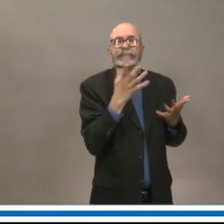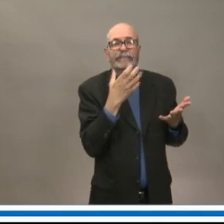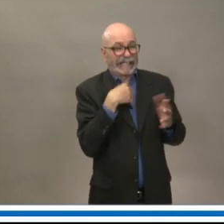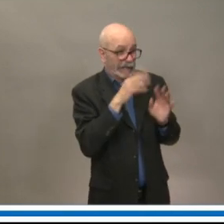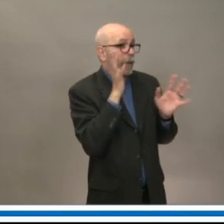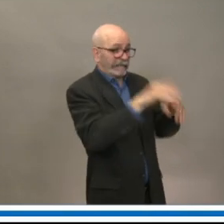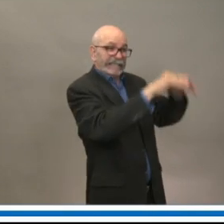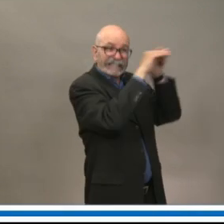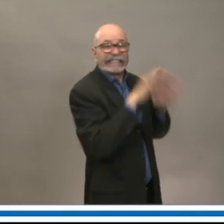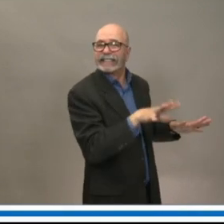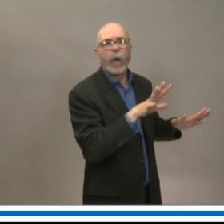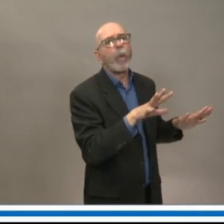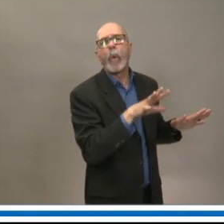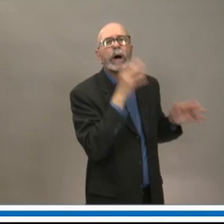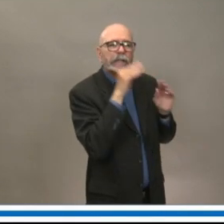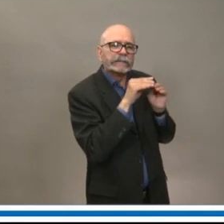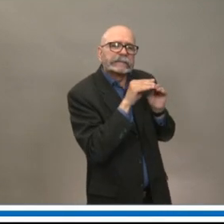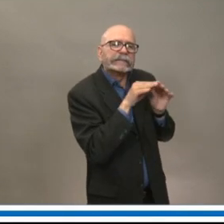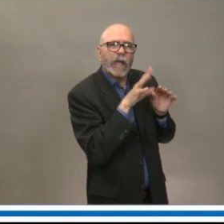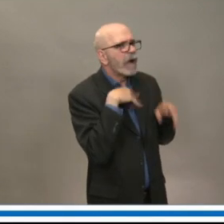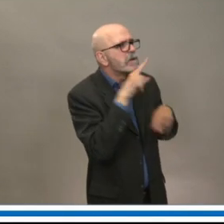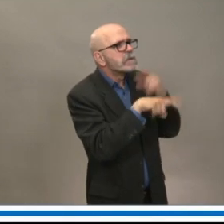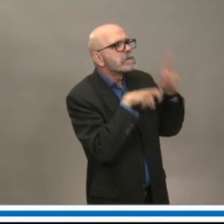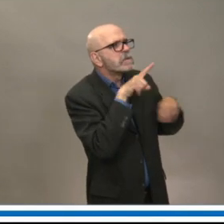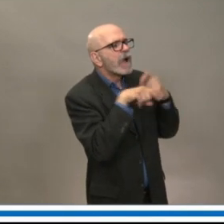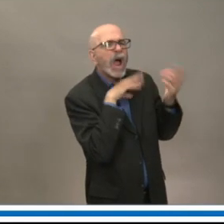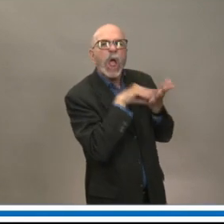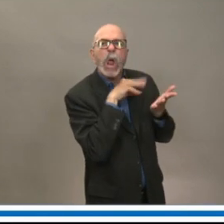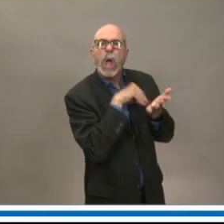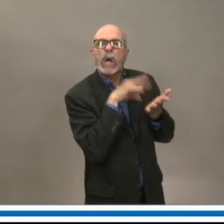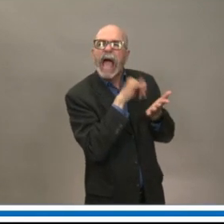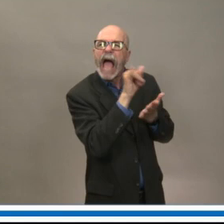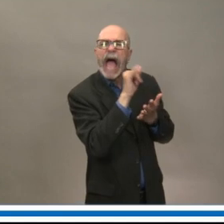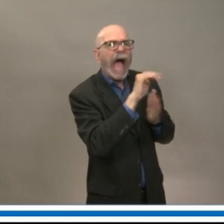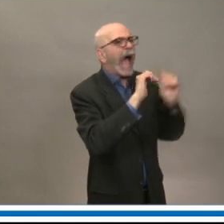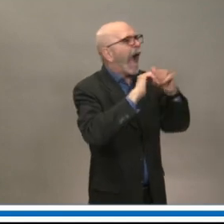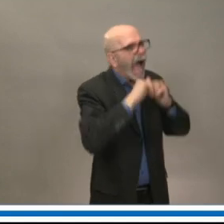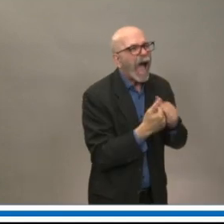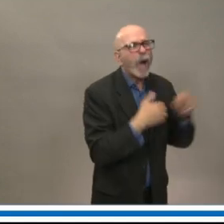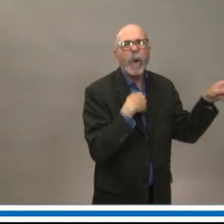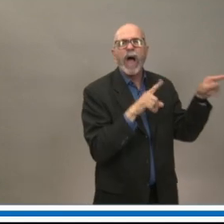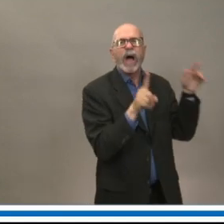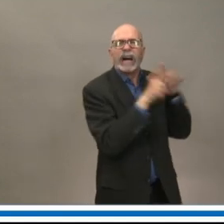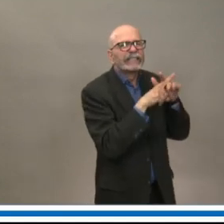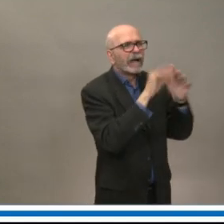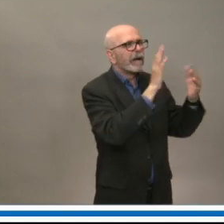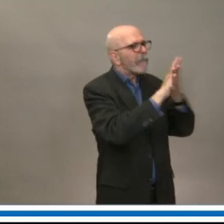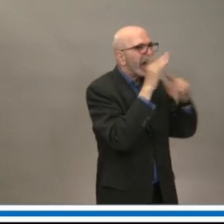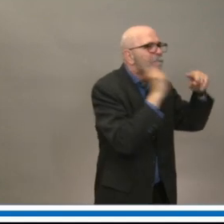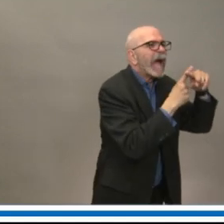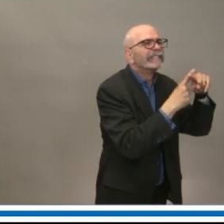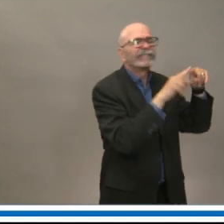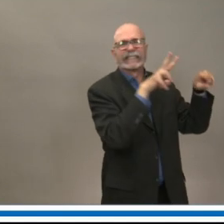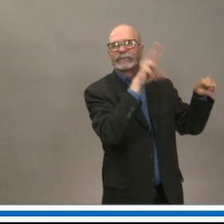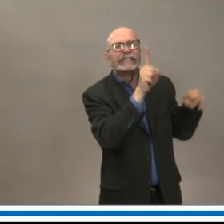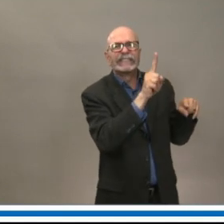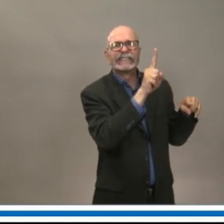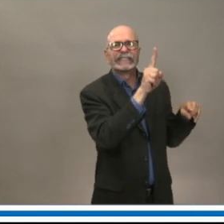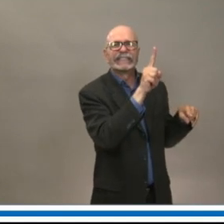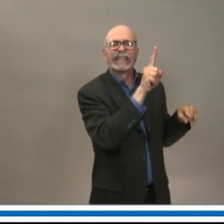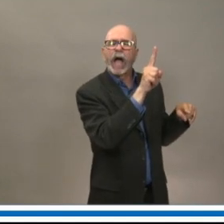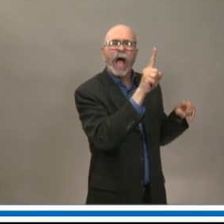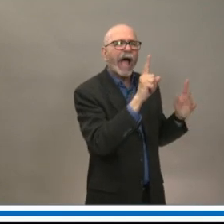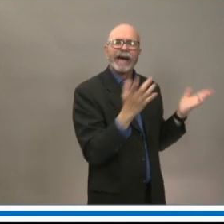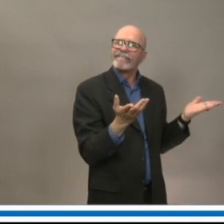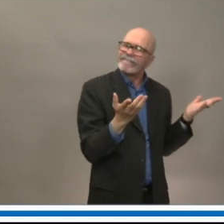31 residents who are have tested positive, that's part of their strategy. As soon as they have a